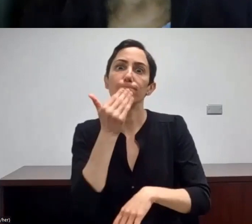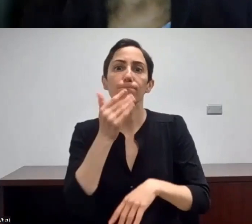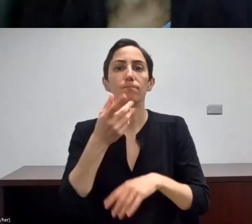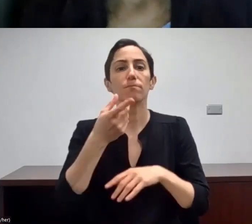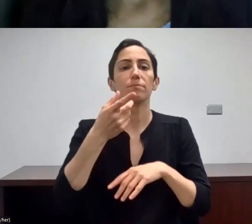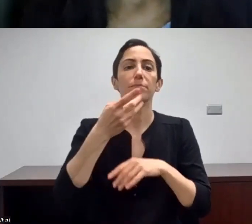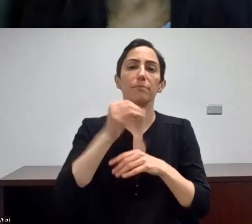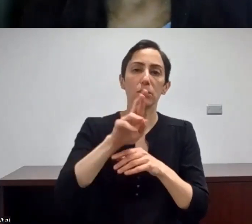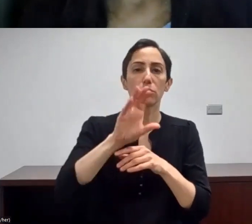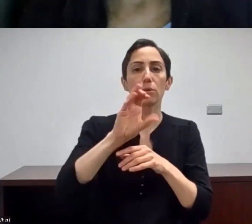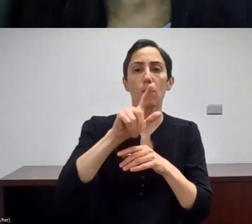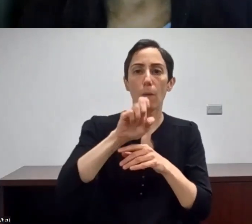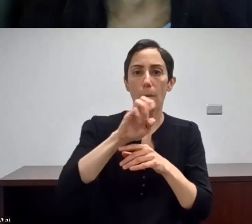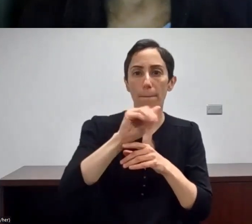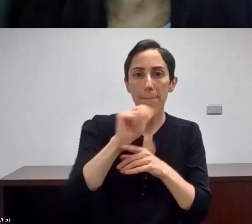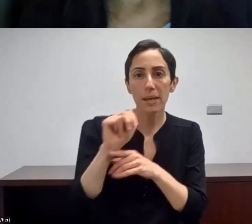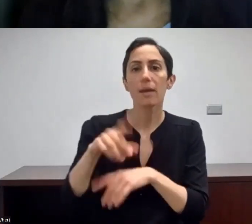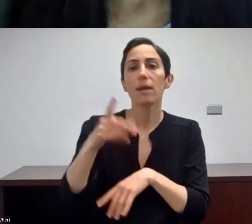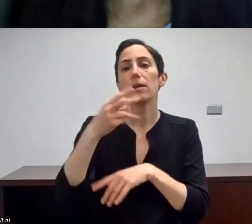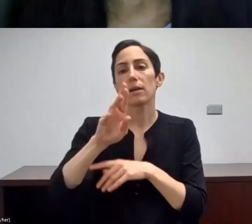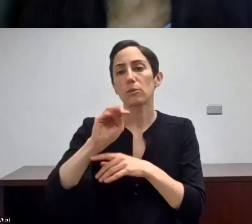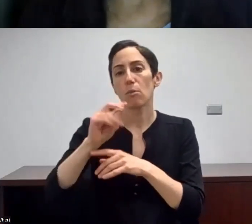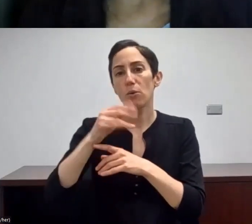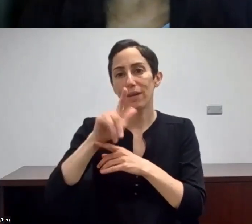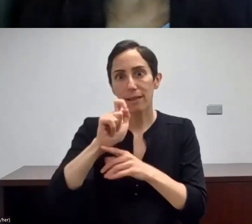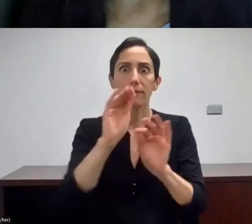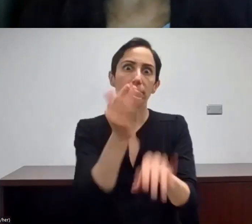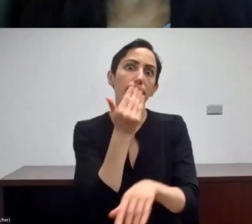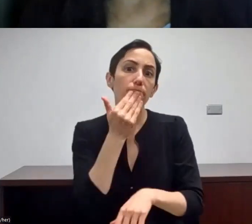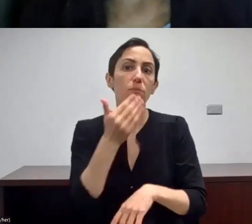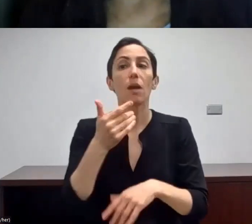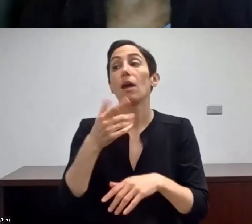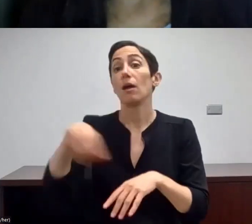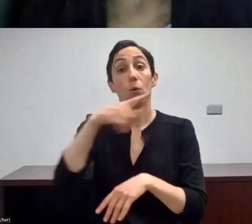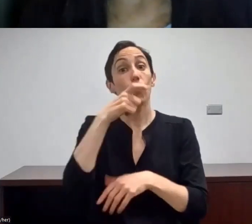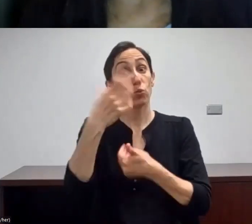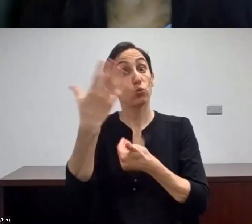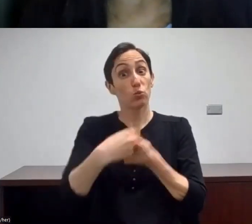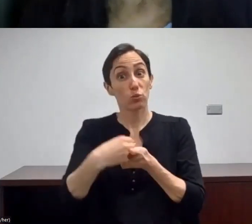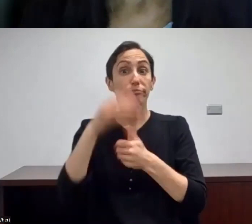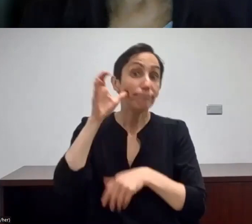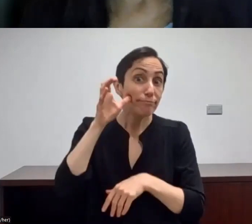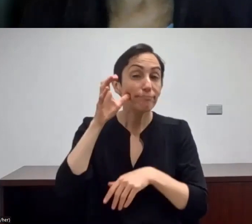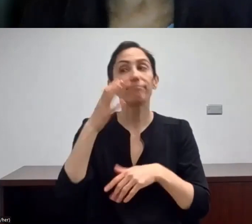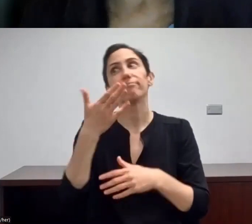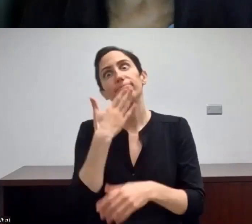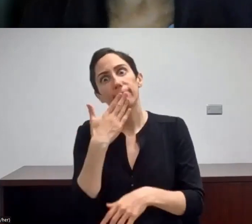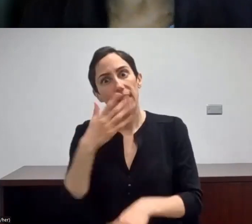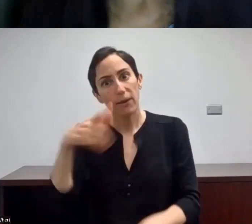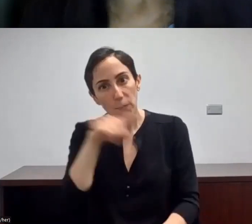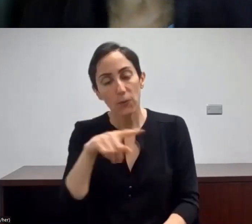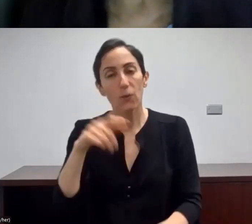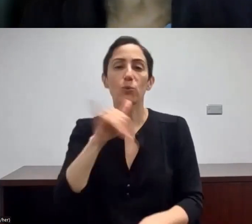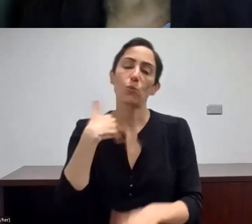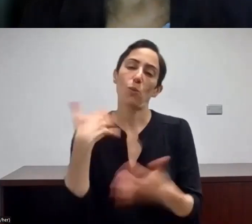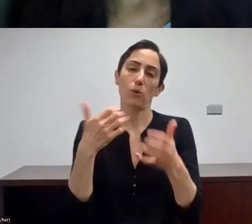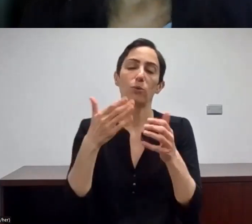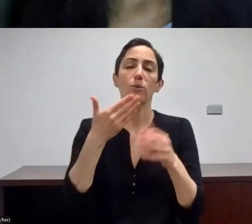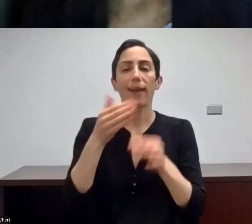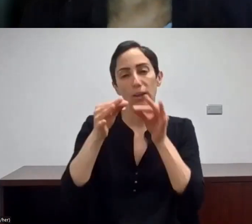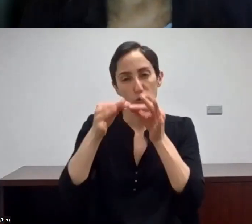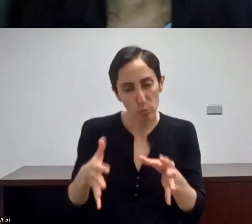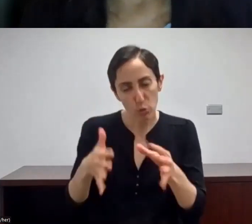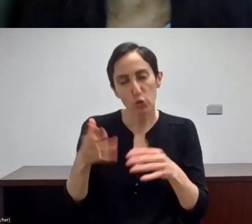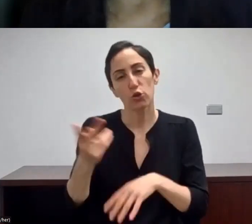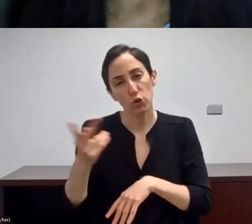call, this session on celebrating more birthdays, cancer survivorship in older adults. I also want to thank our interpreters for helping